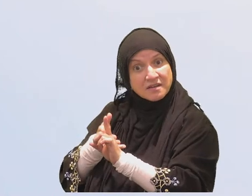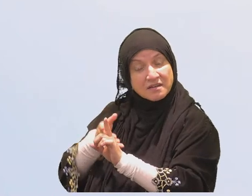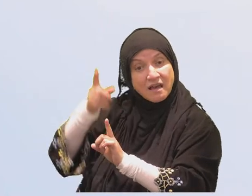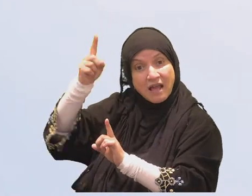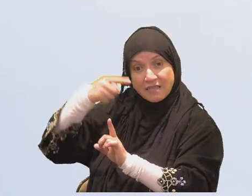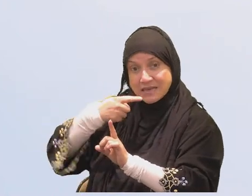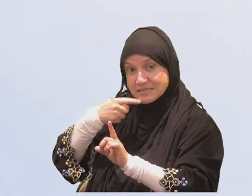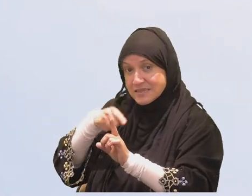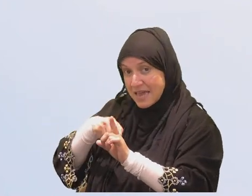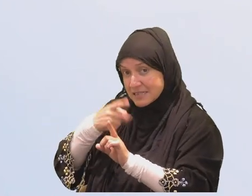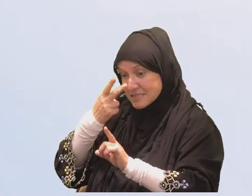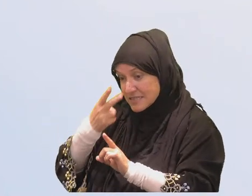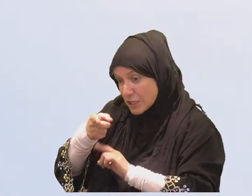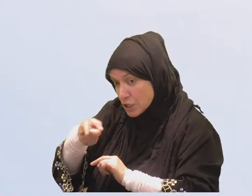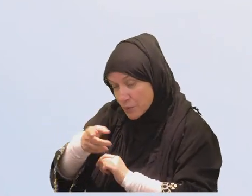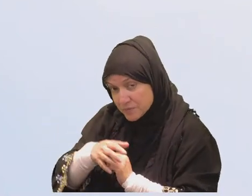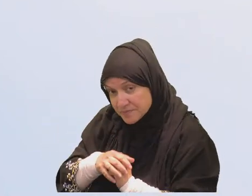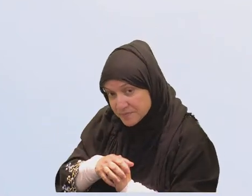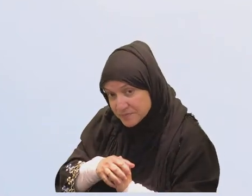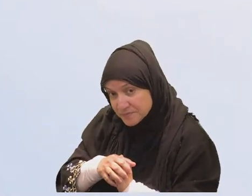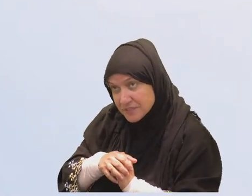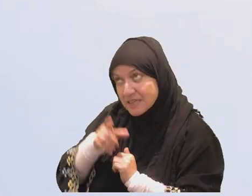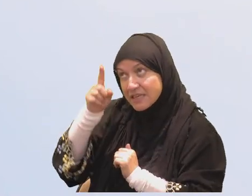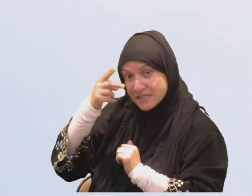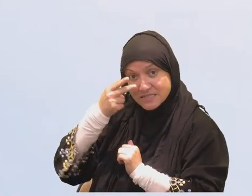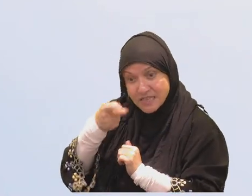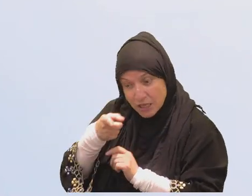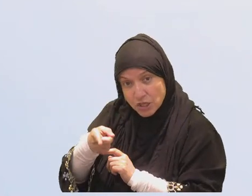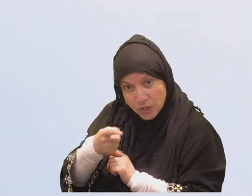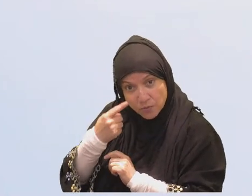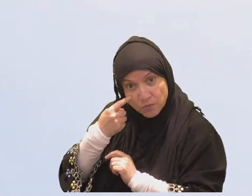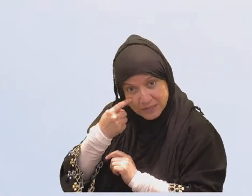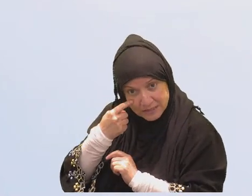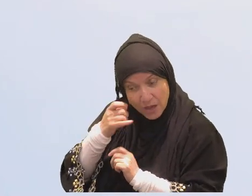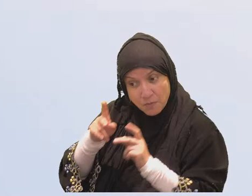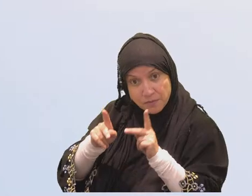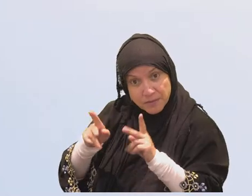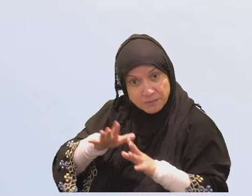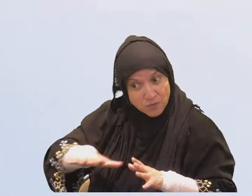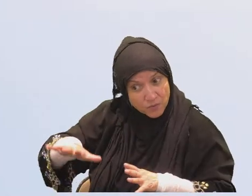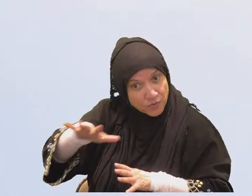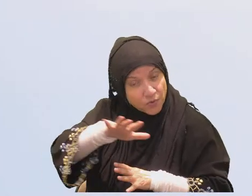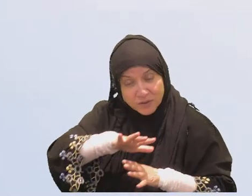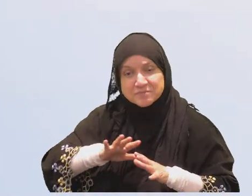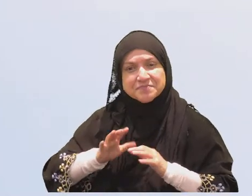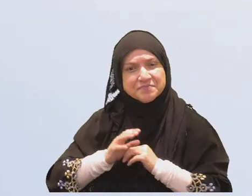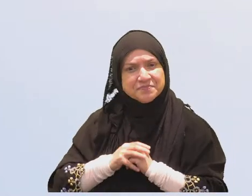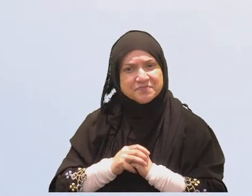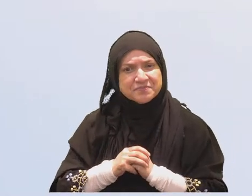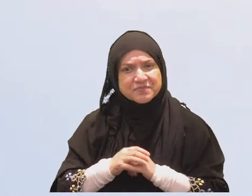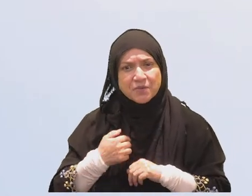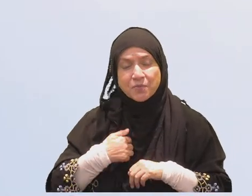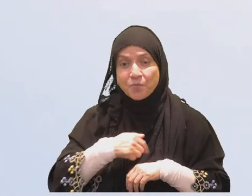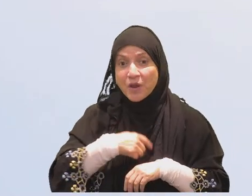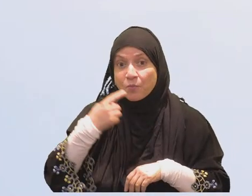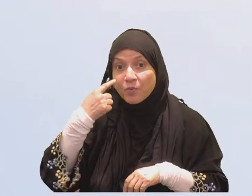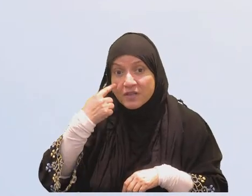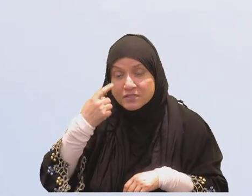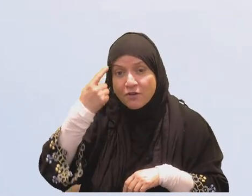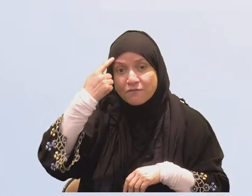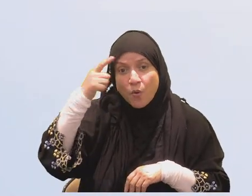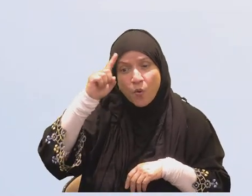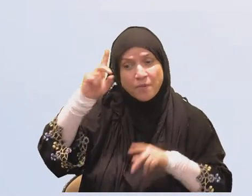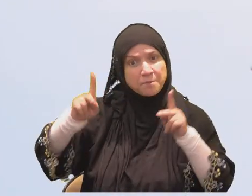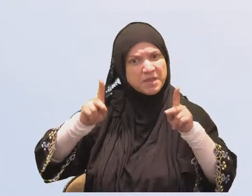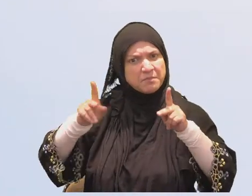We're witnesses for the people. We're witnesses for the people. And if we're